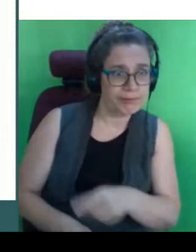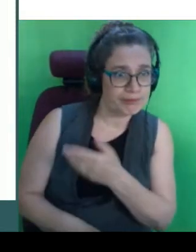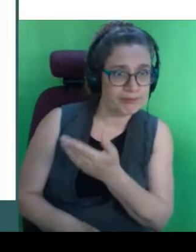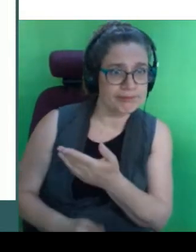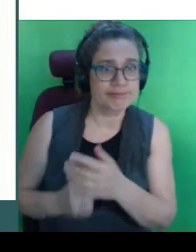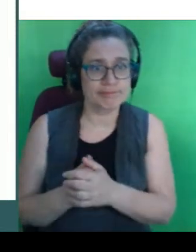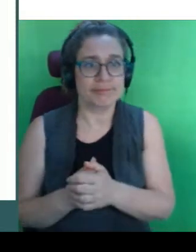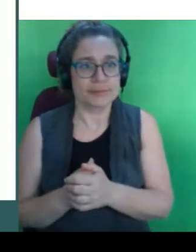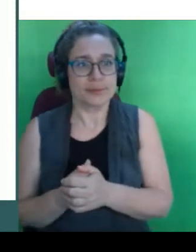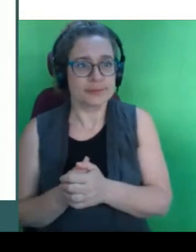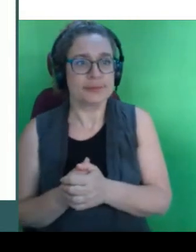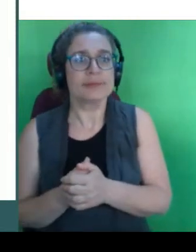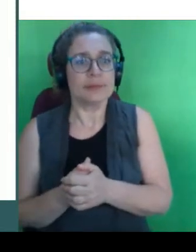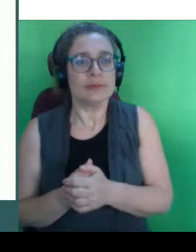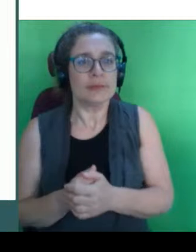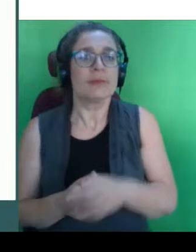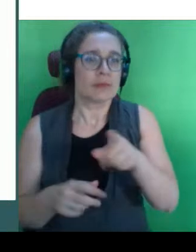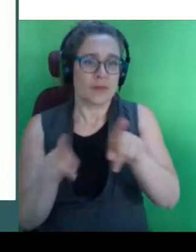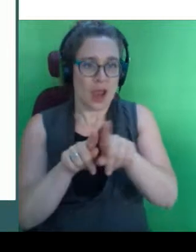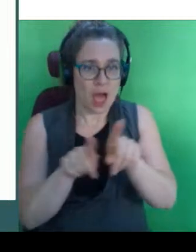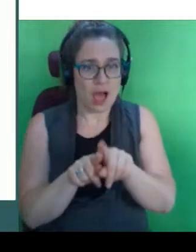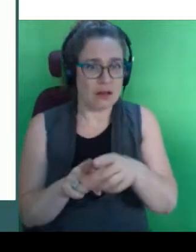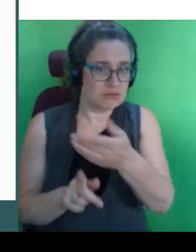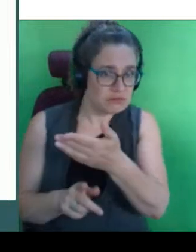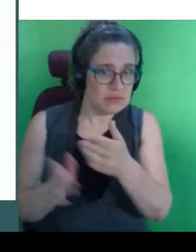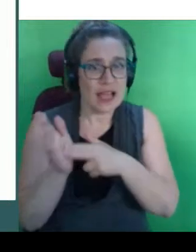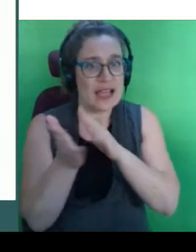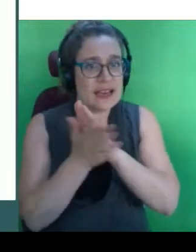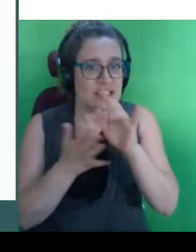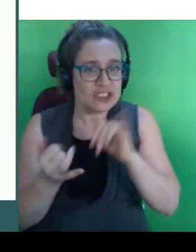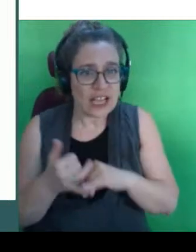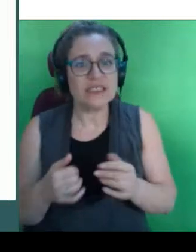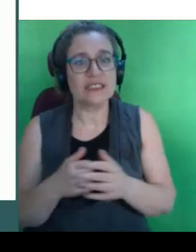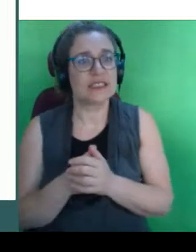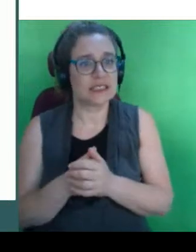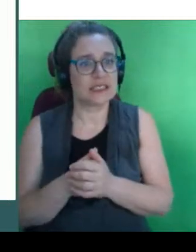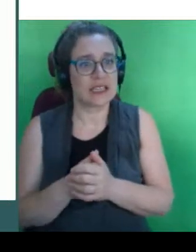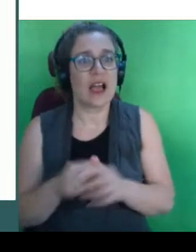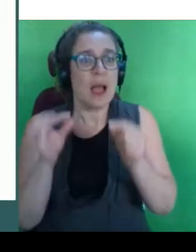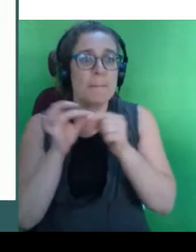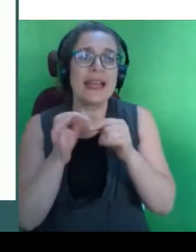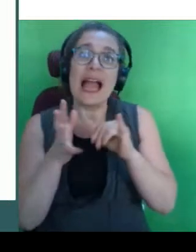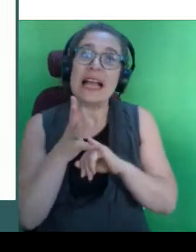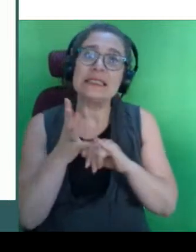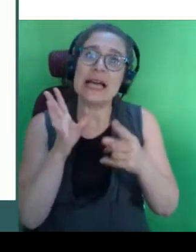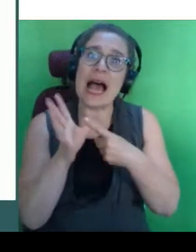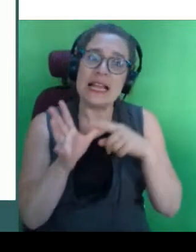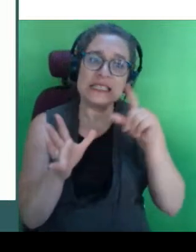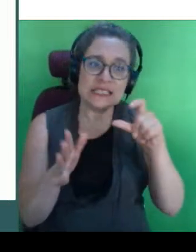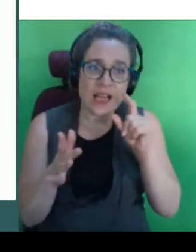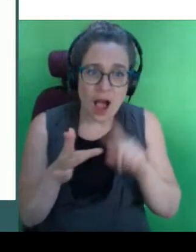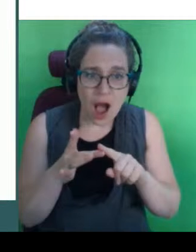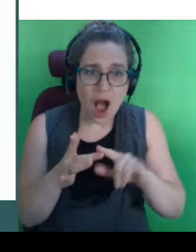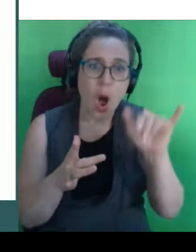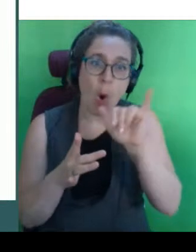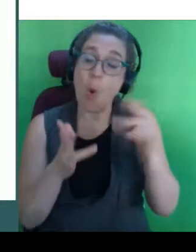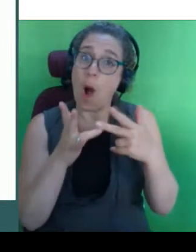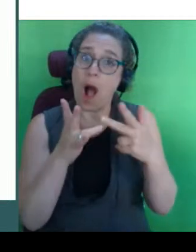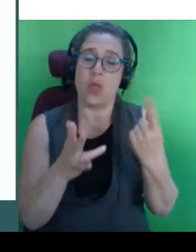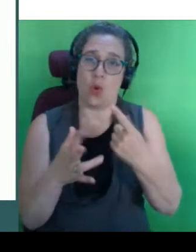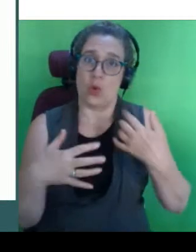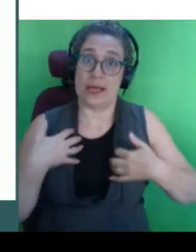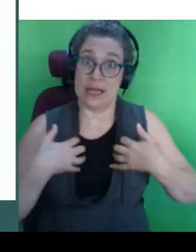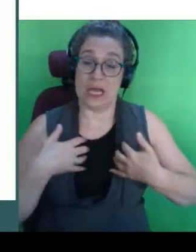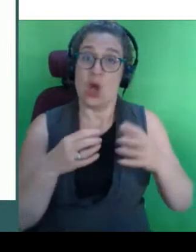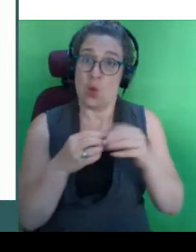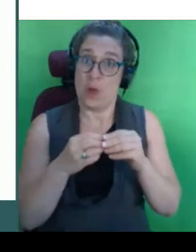stakeholders, including NHS and the BSACI and other organisations with an interest in allergy. We also work with key projects with the Food